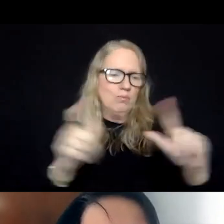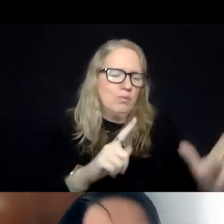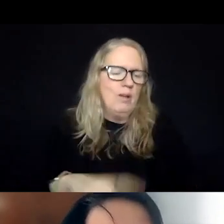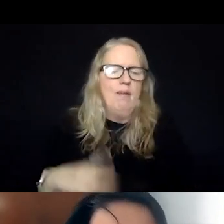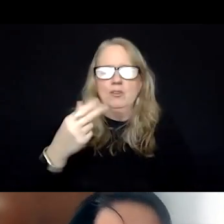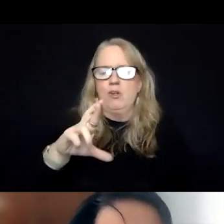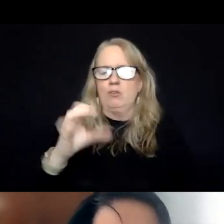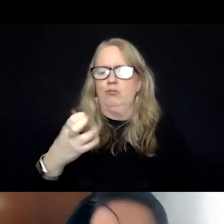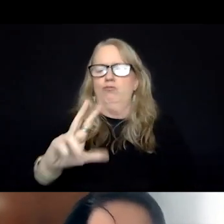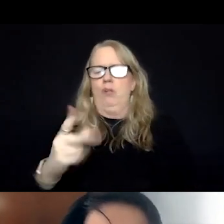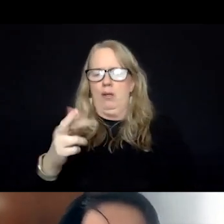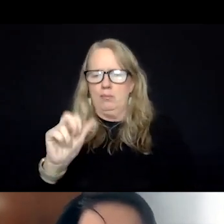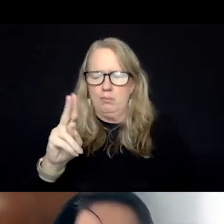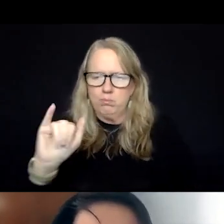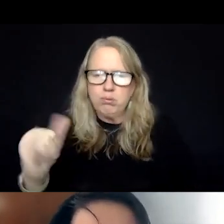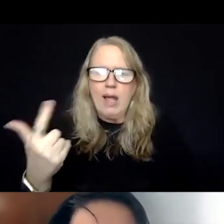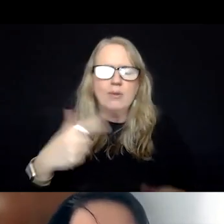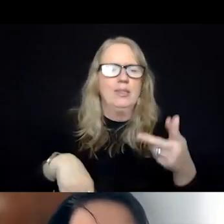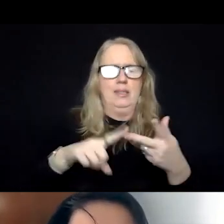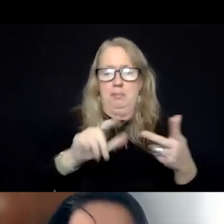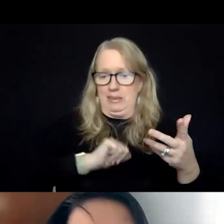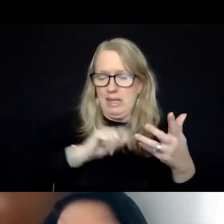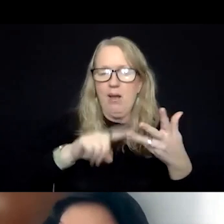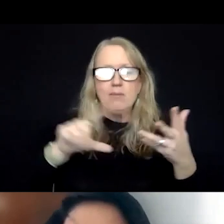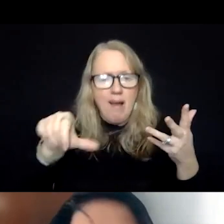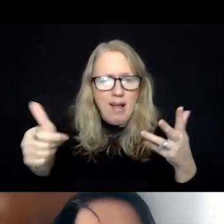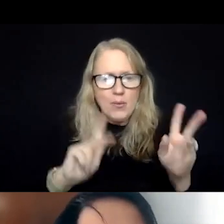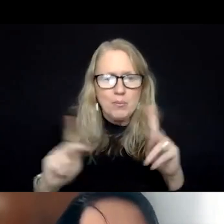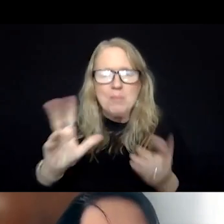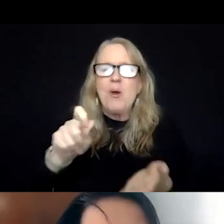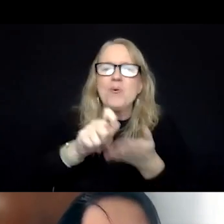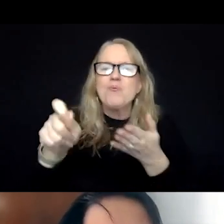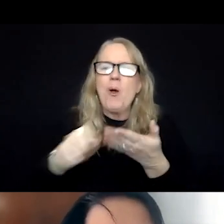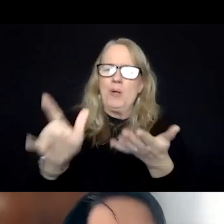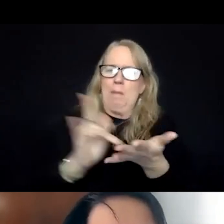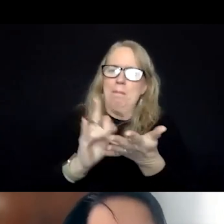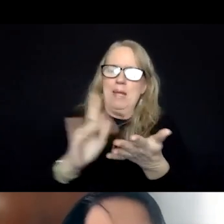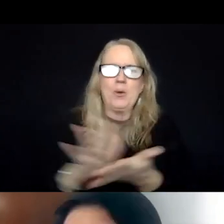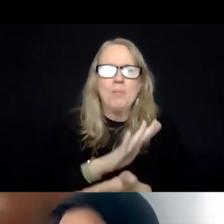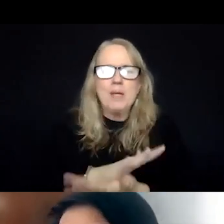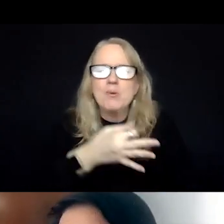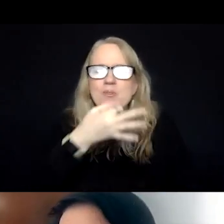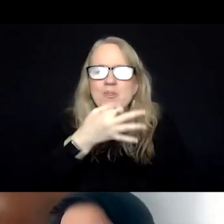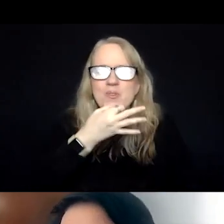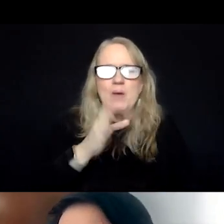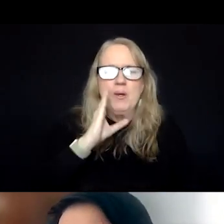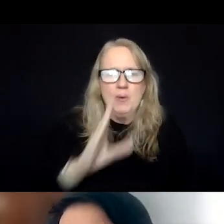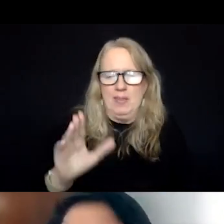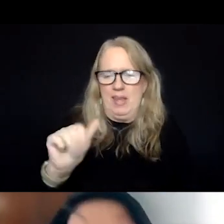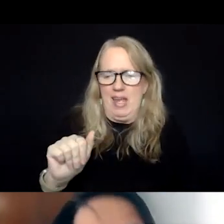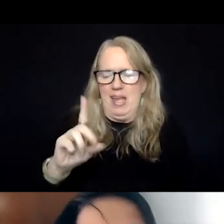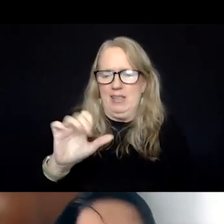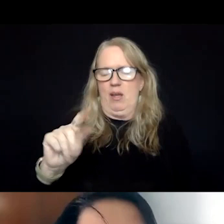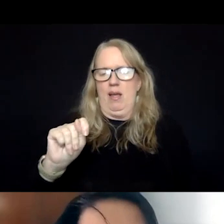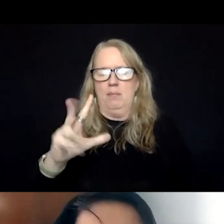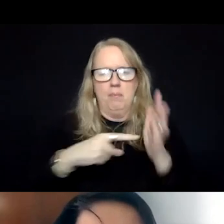Browning and Dr. Coates and I and others wrote in the medical paper from this year that will be out soon about the ADET model, which is a commonly